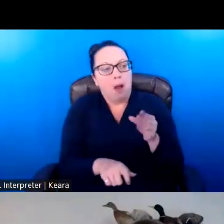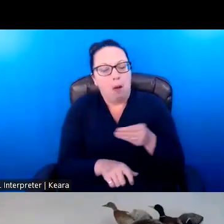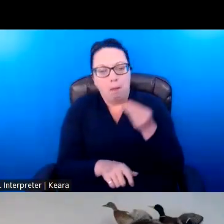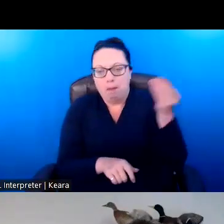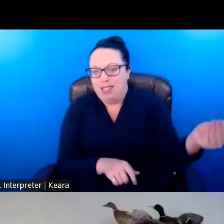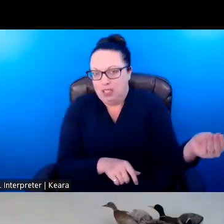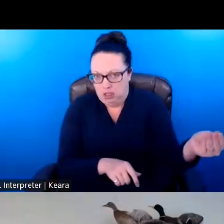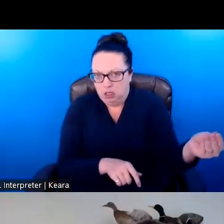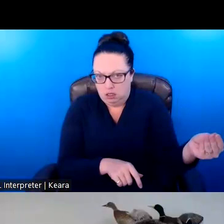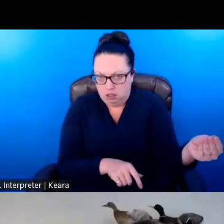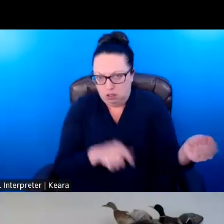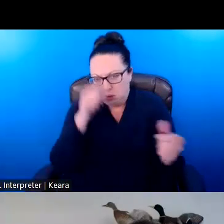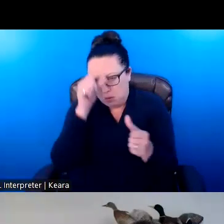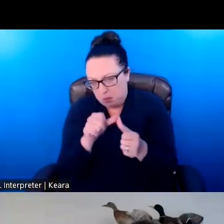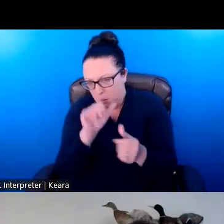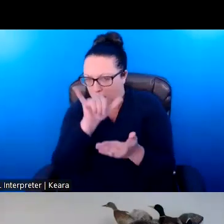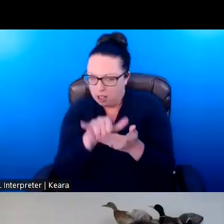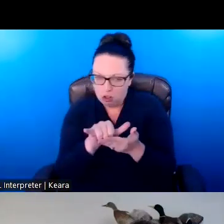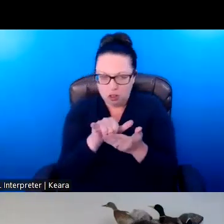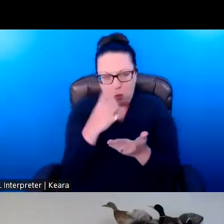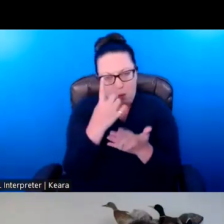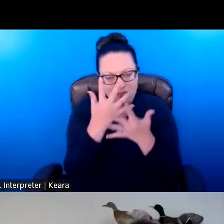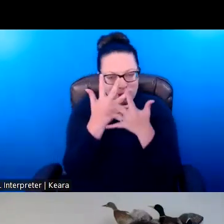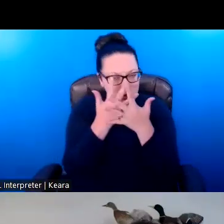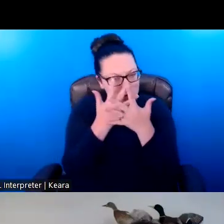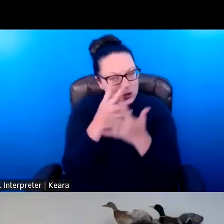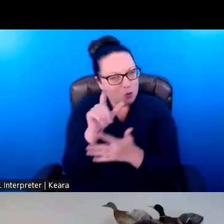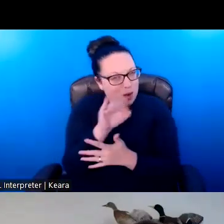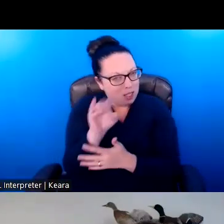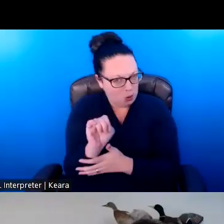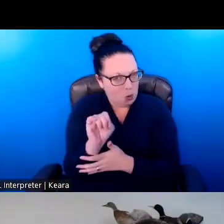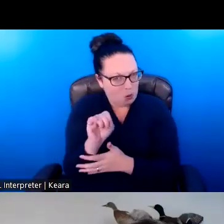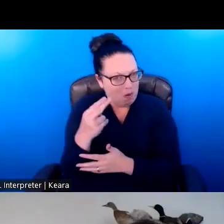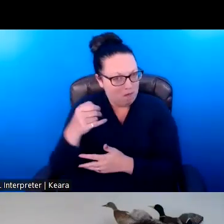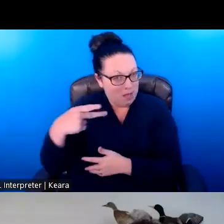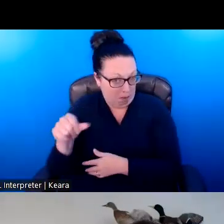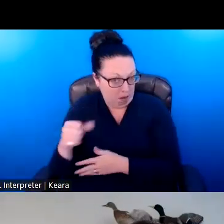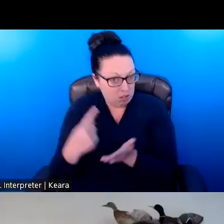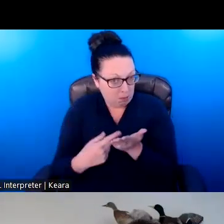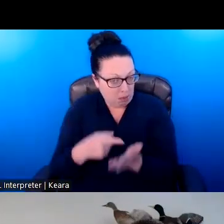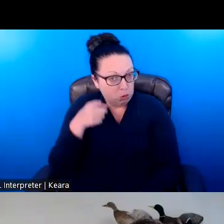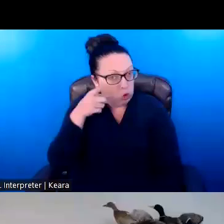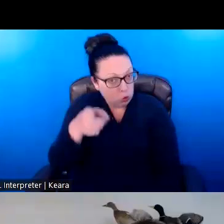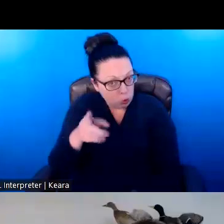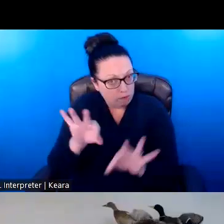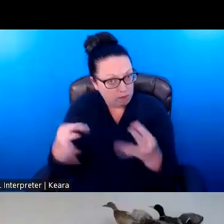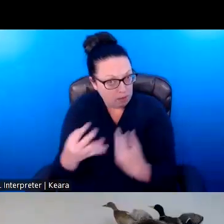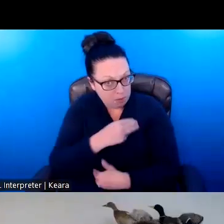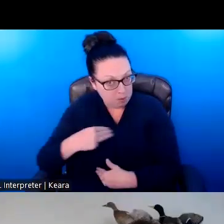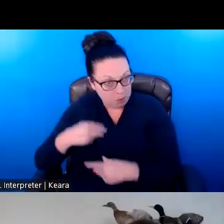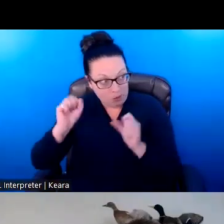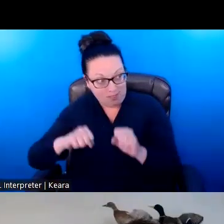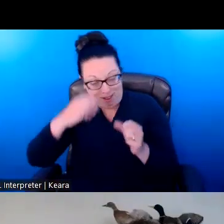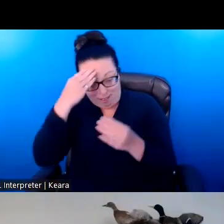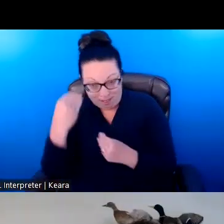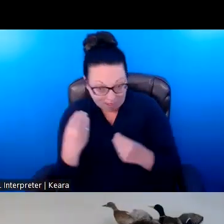that's just one of those little gray zones of HIPAA and release of information. Sometimes you, as a family member, can give information, and that